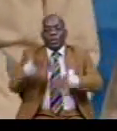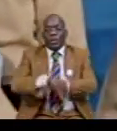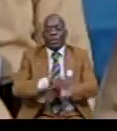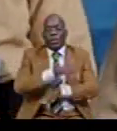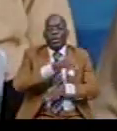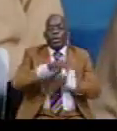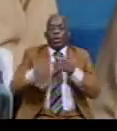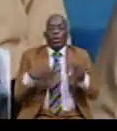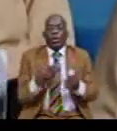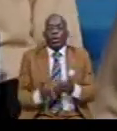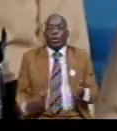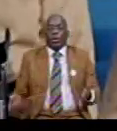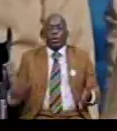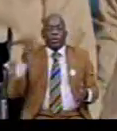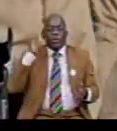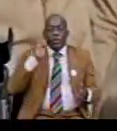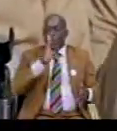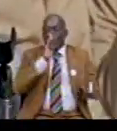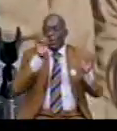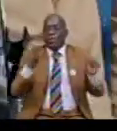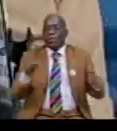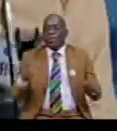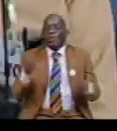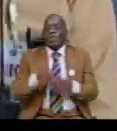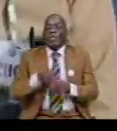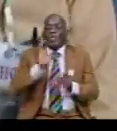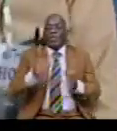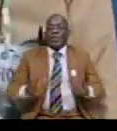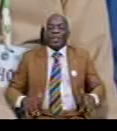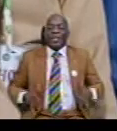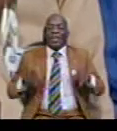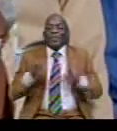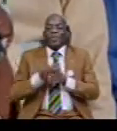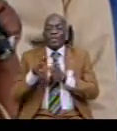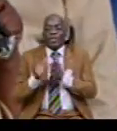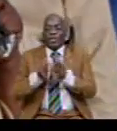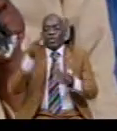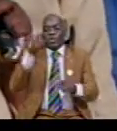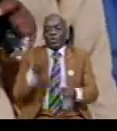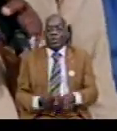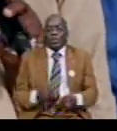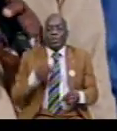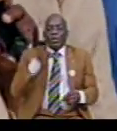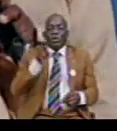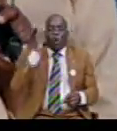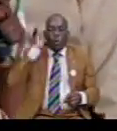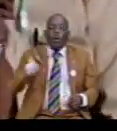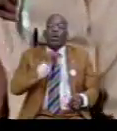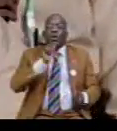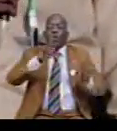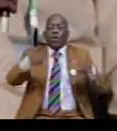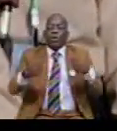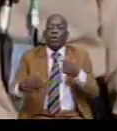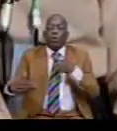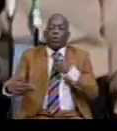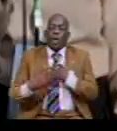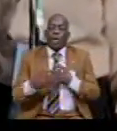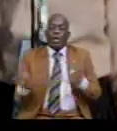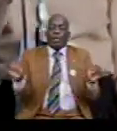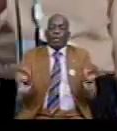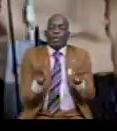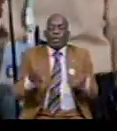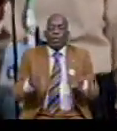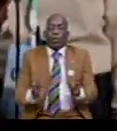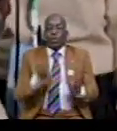shall be possible in your life in Jesus' name. Amen. You will not go back the same way you have come in